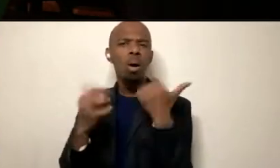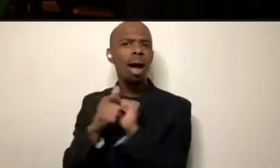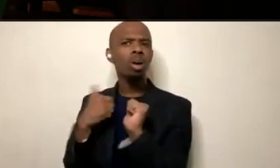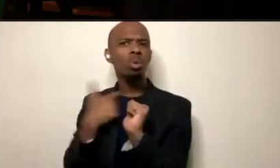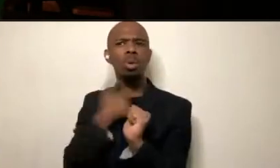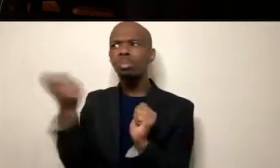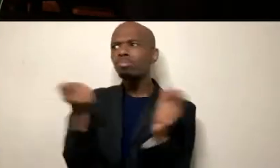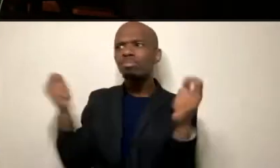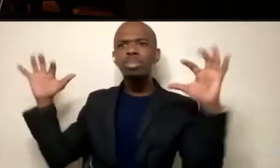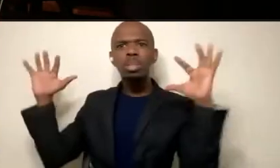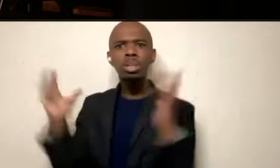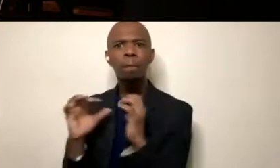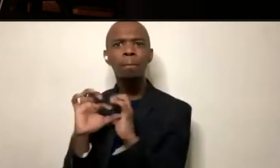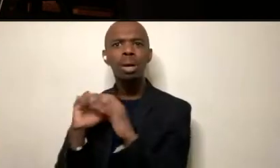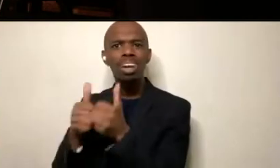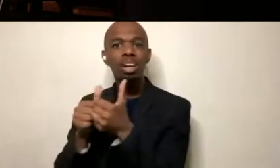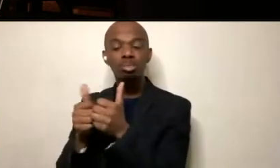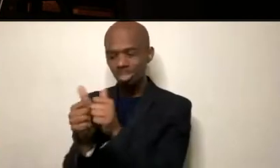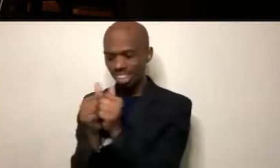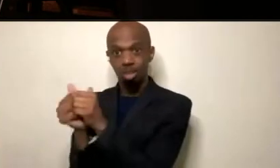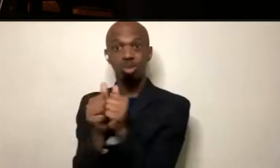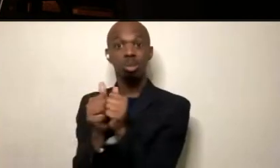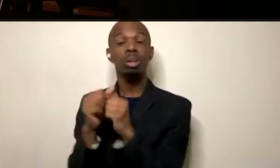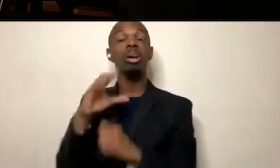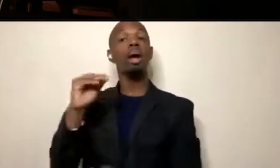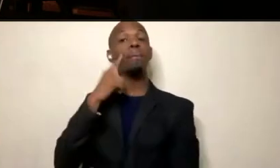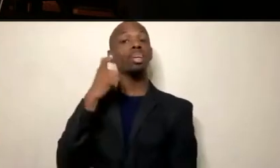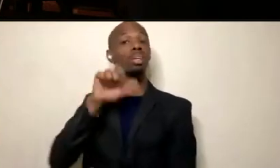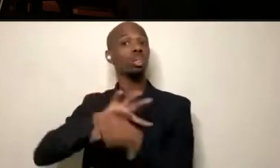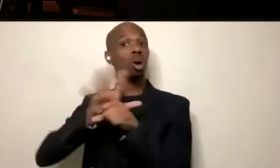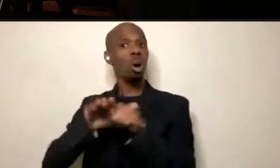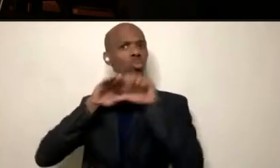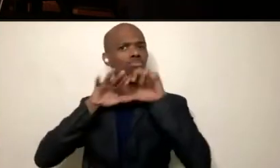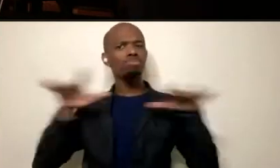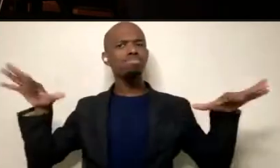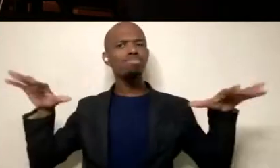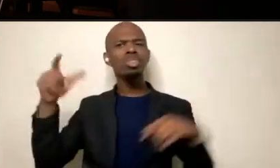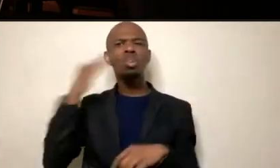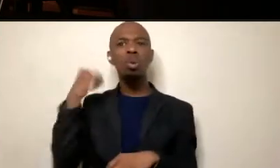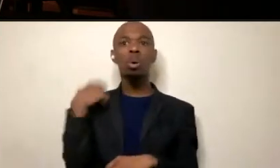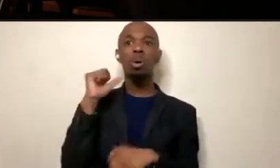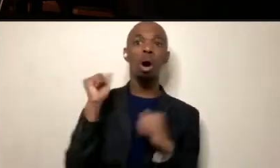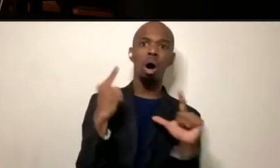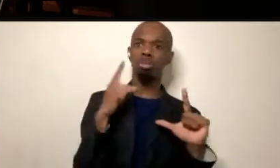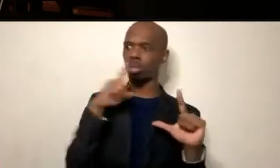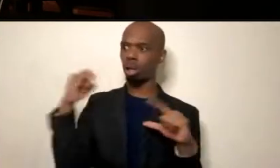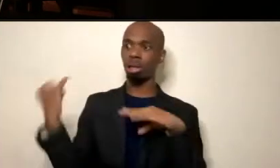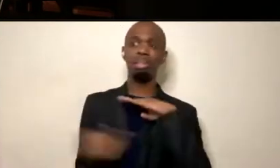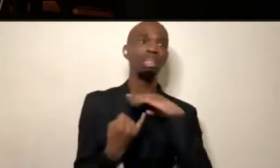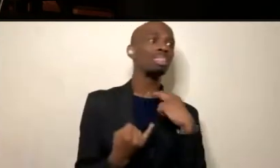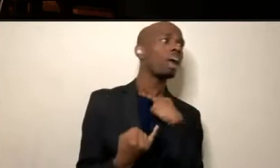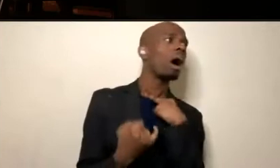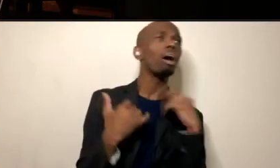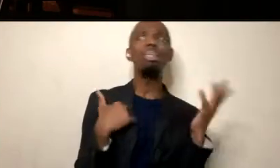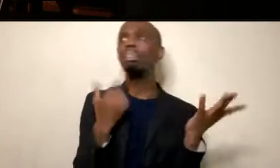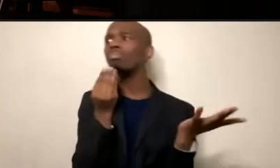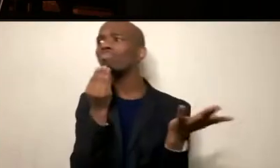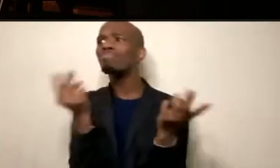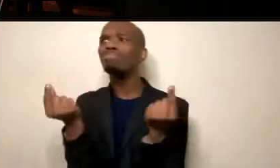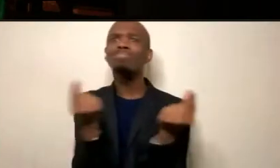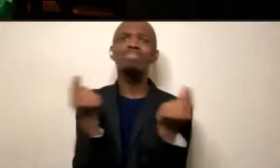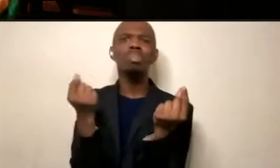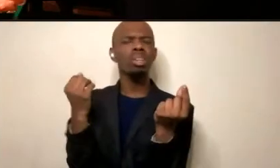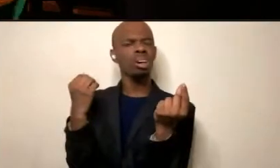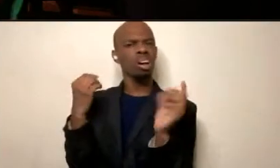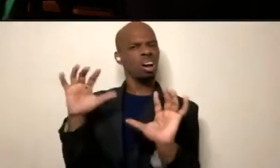or whatever. But when we did get to go into a supermarket, I was telling you about this last night, I was amazed at all the people that bought toilet paper.